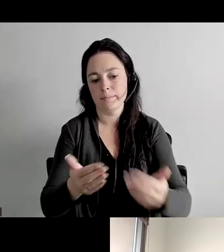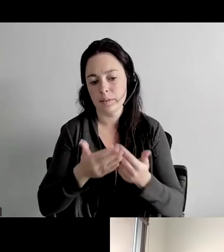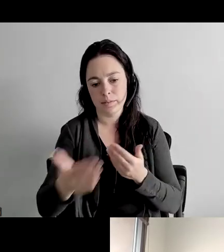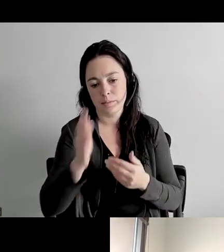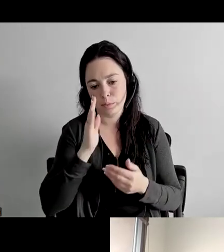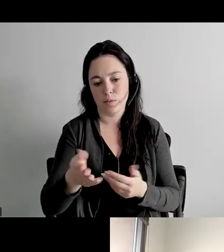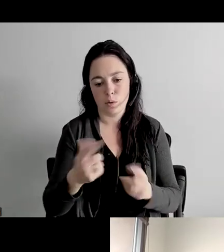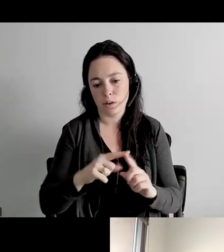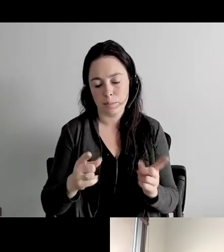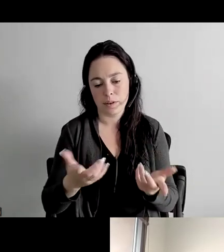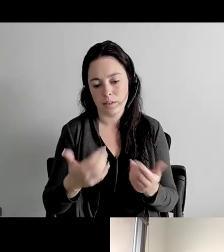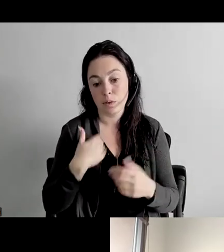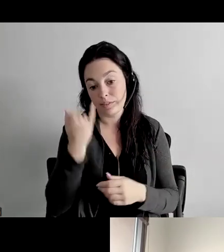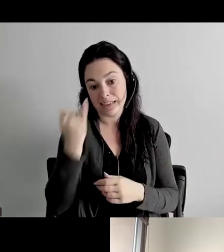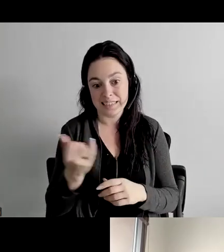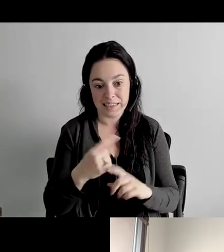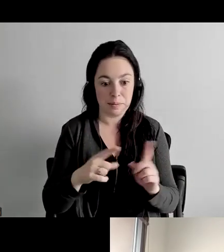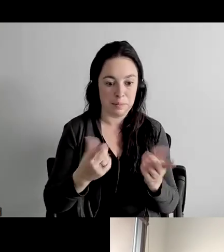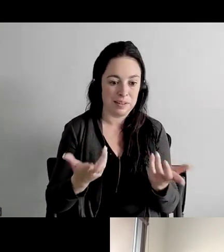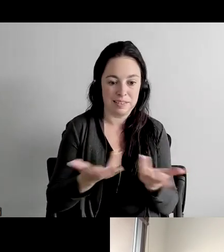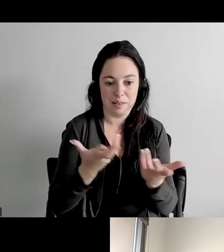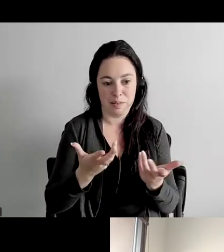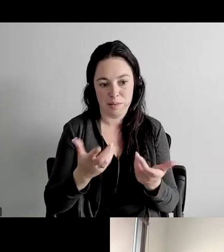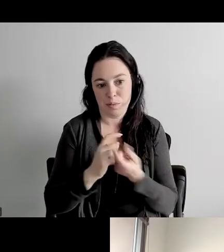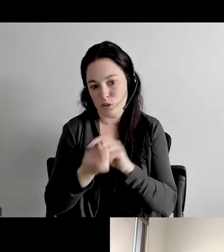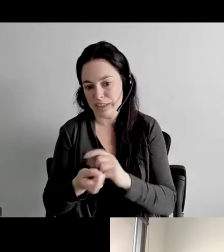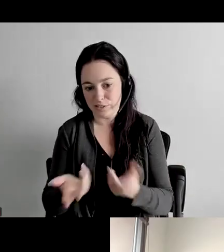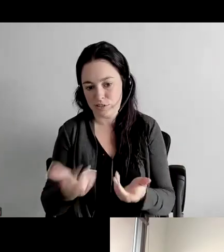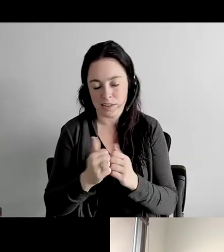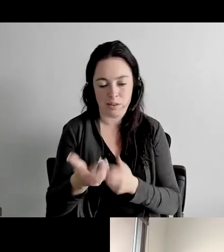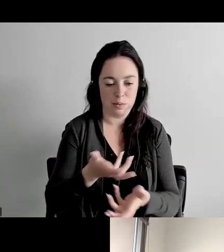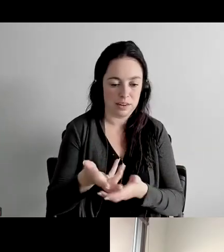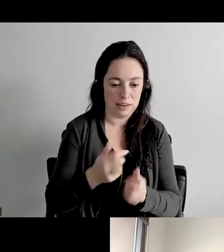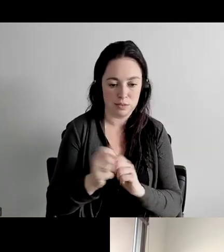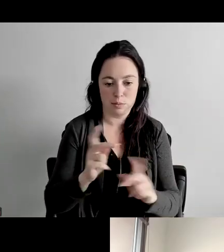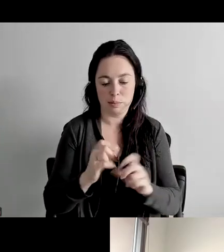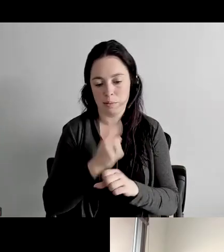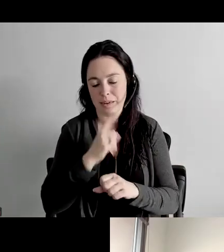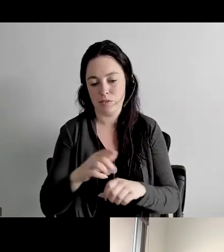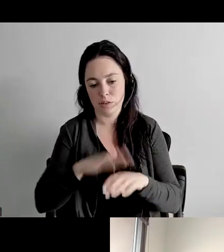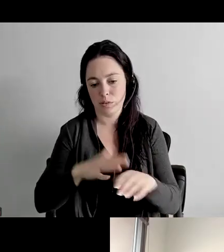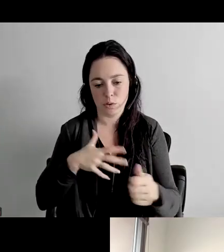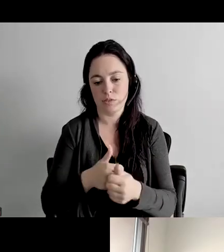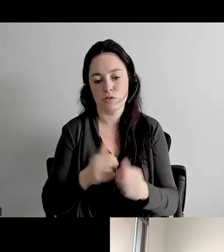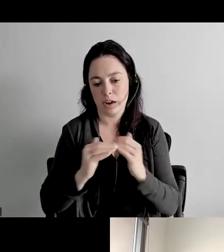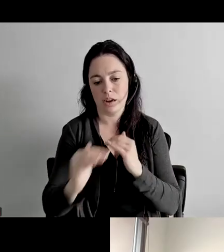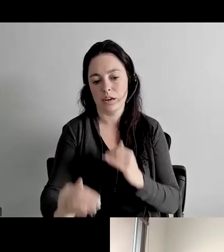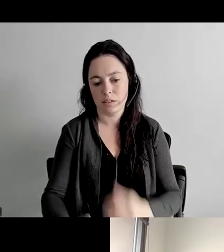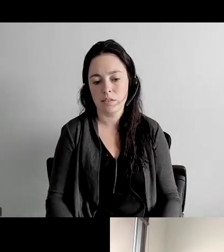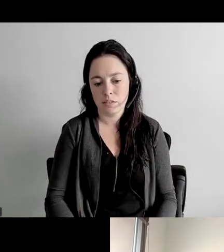but 2, 3, 5 years from now, how are we engaging with people to keep up to date on that?